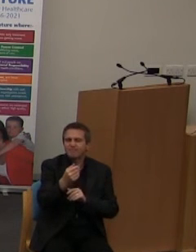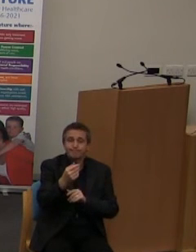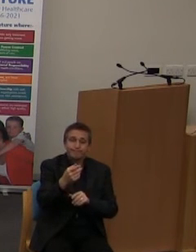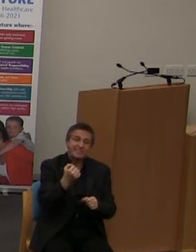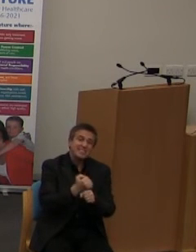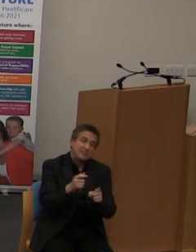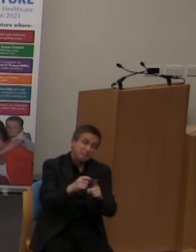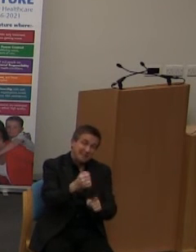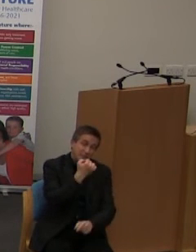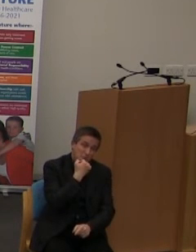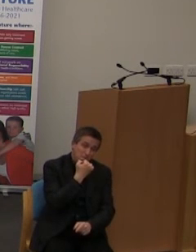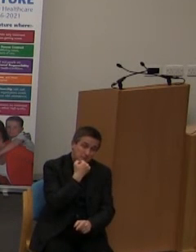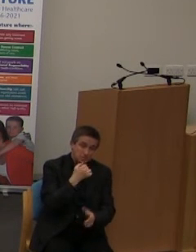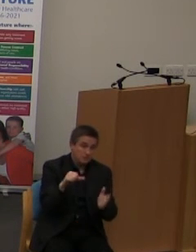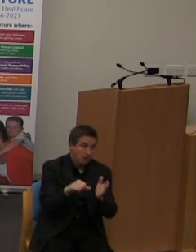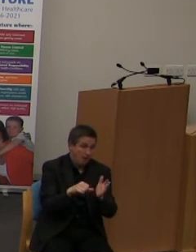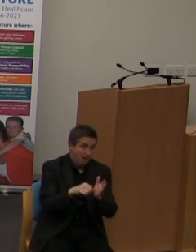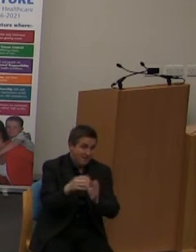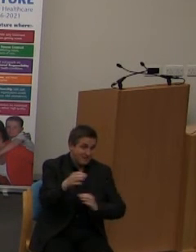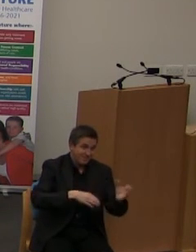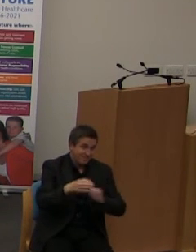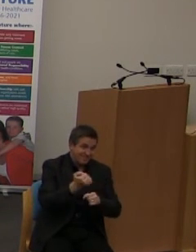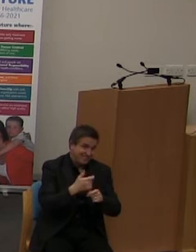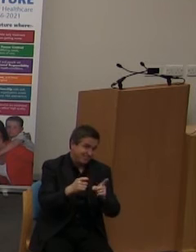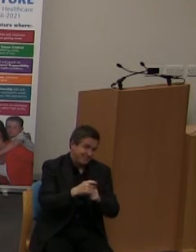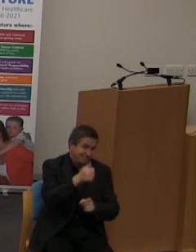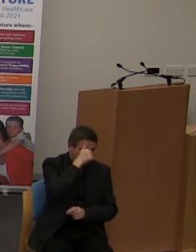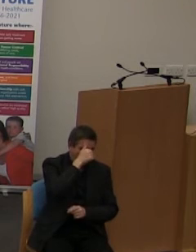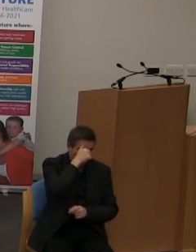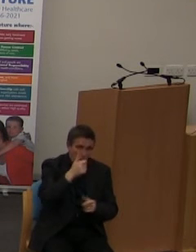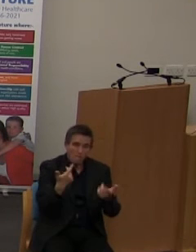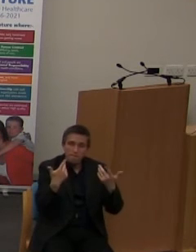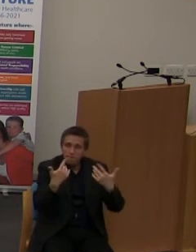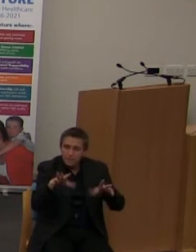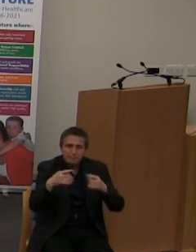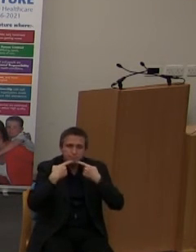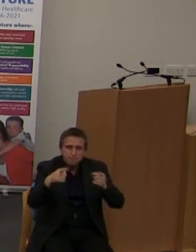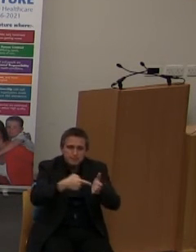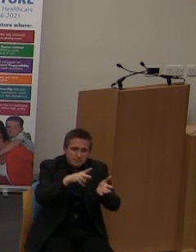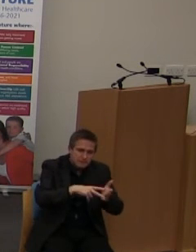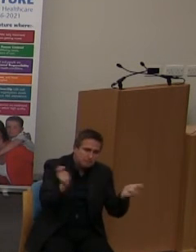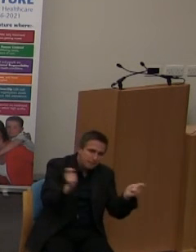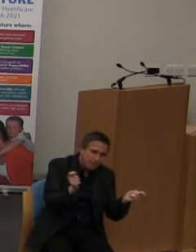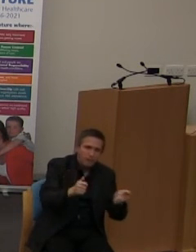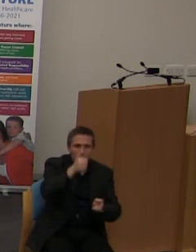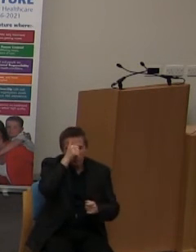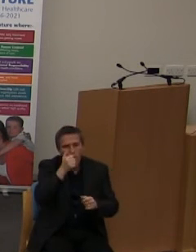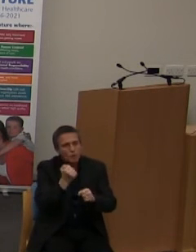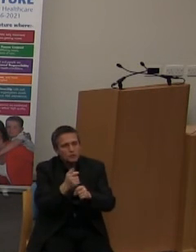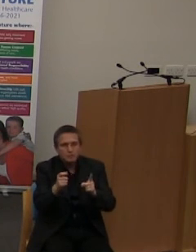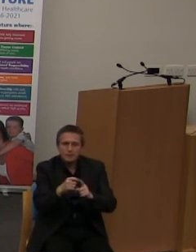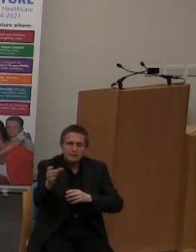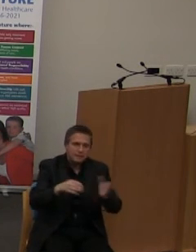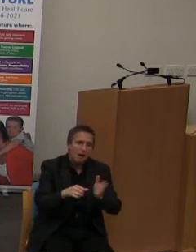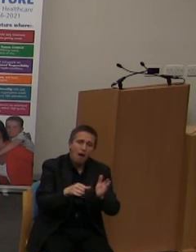around GP recruitment and retention is well documented. It's not just an issue for this board or for Scotland, it's across the